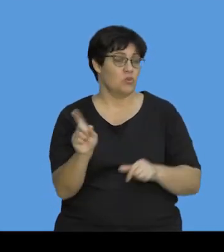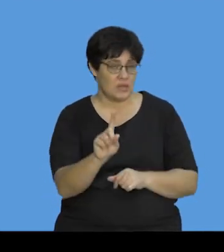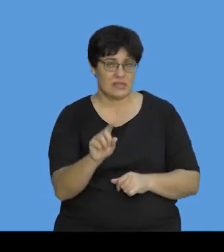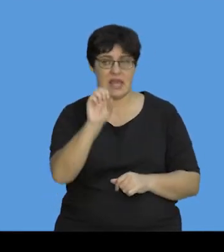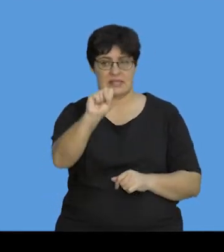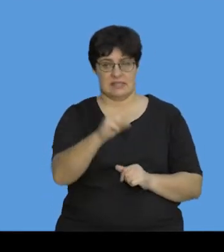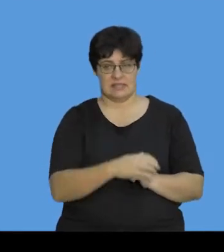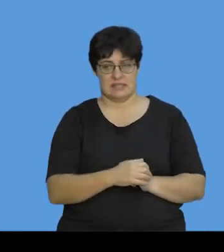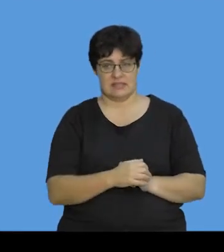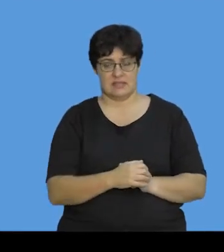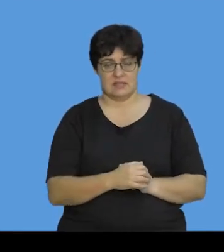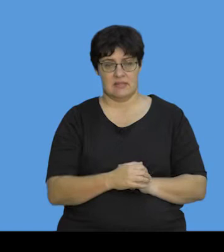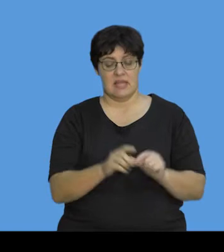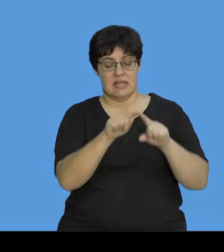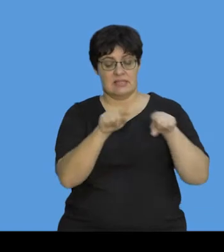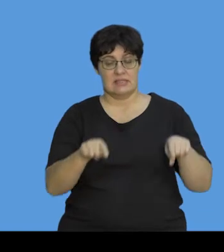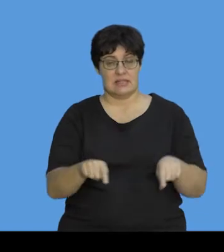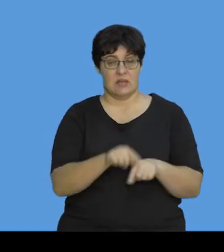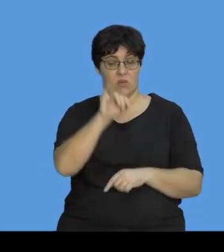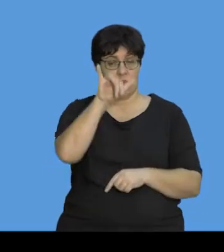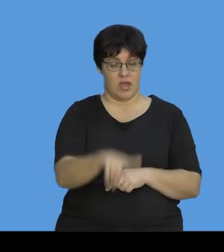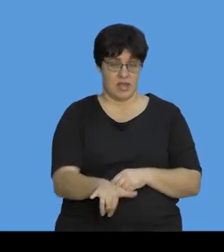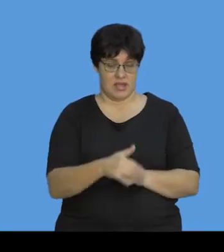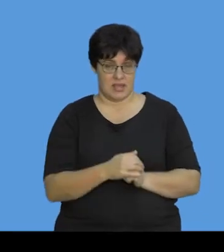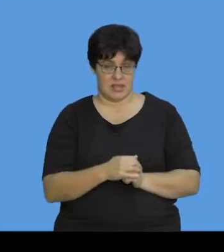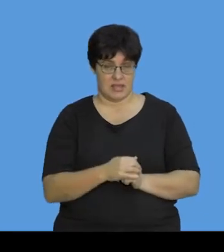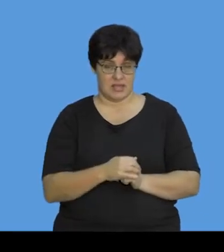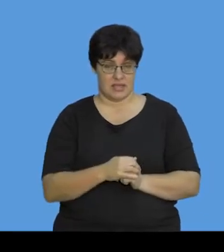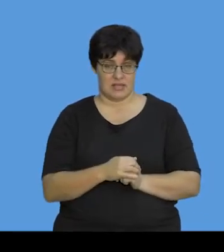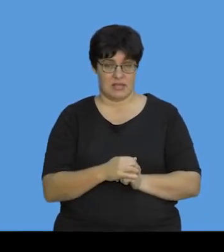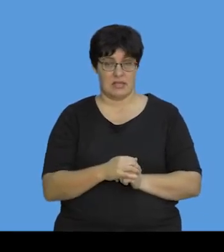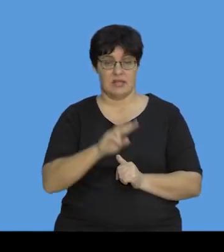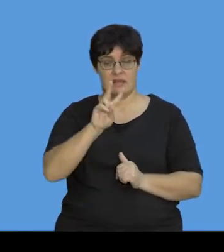measured in seconds. Delta Y is